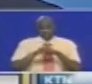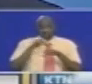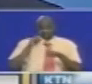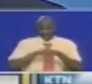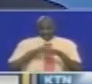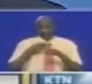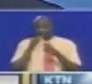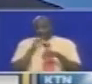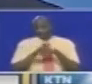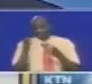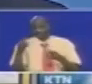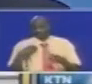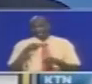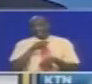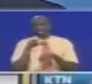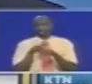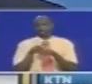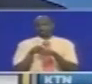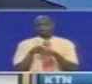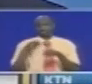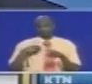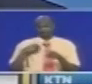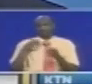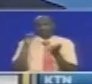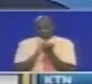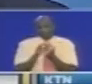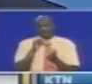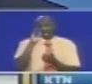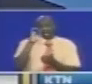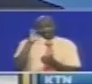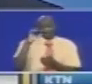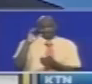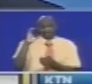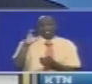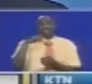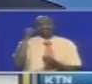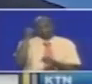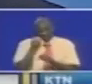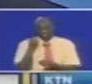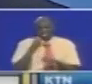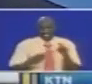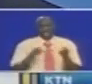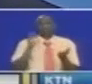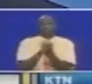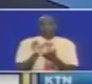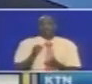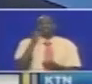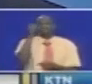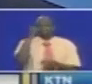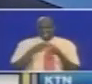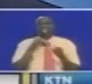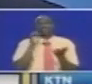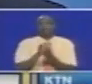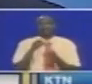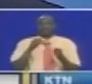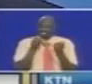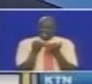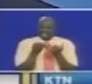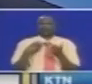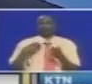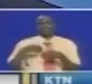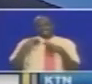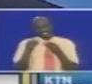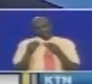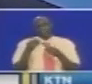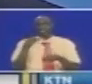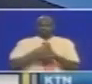good thing for a nation to be disbanding its electoral commissions every 5 years. You need to allow institutions to mature, to